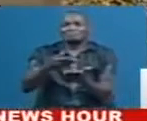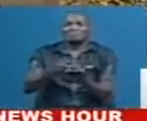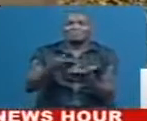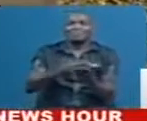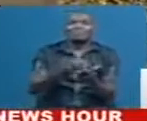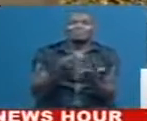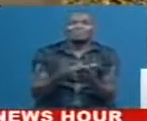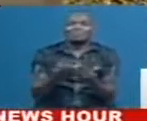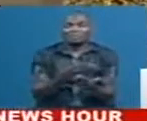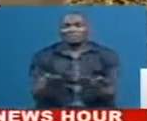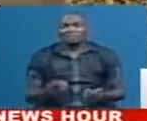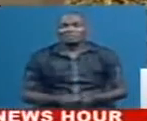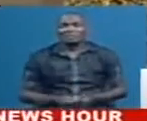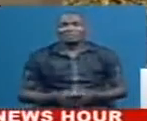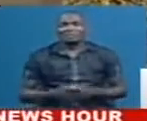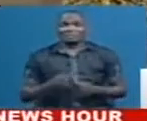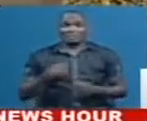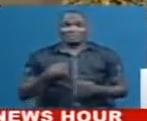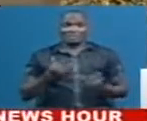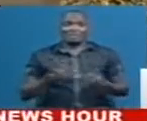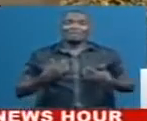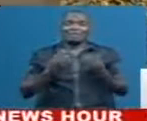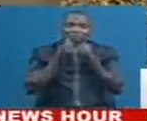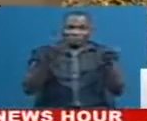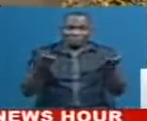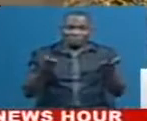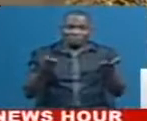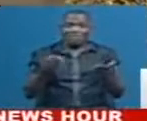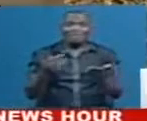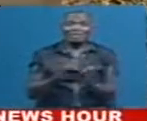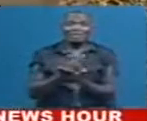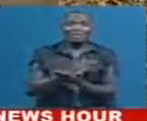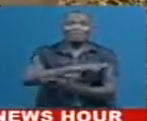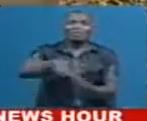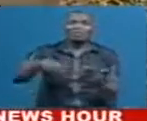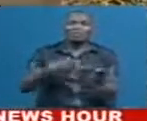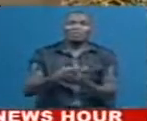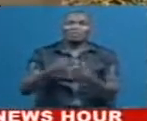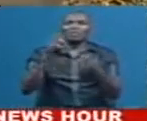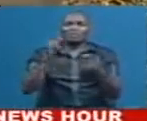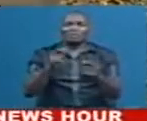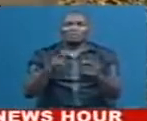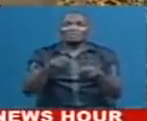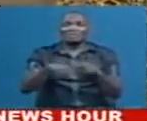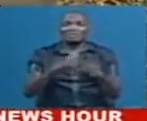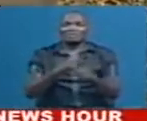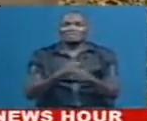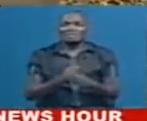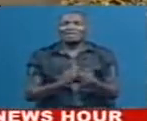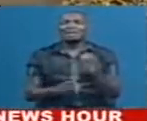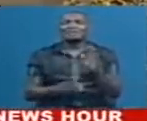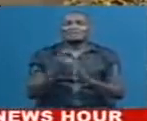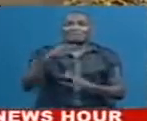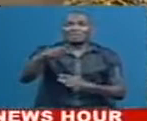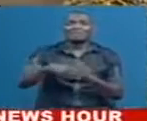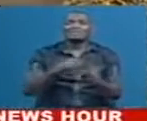maps. And I'm happy to inform you that the entire country will be flown this year, so that by